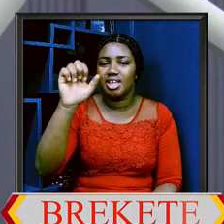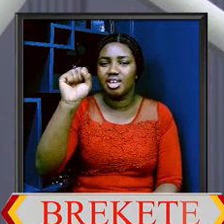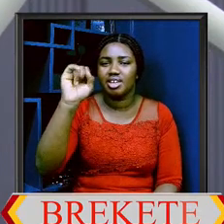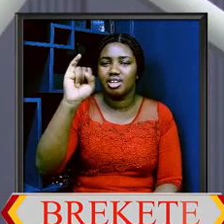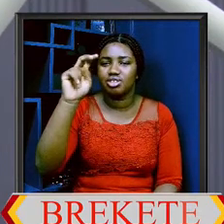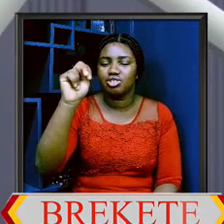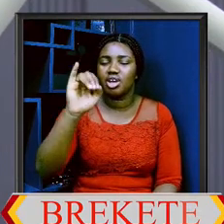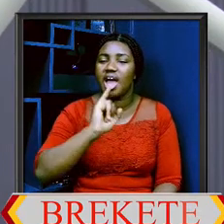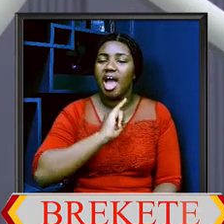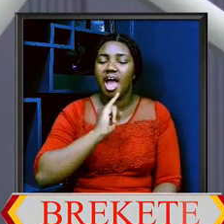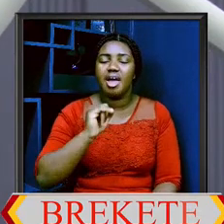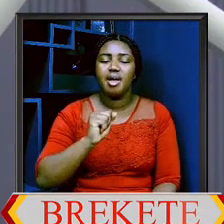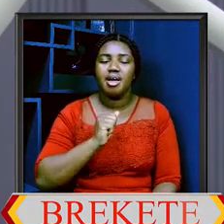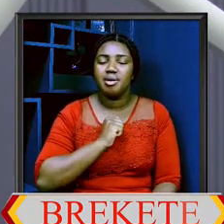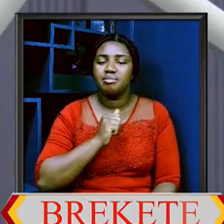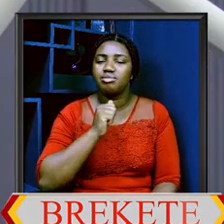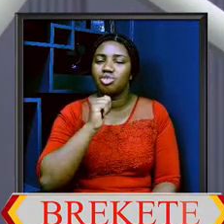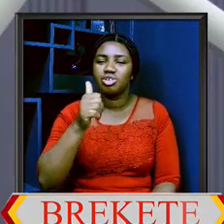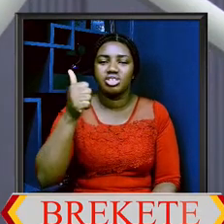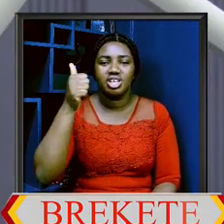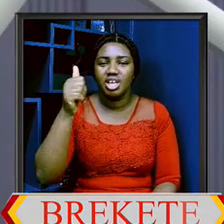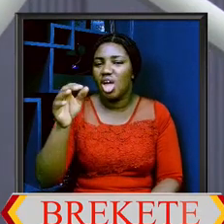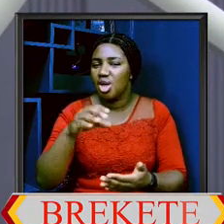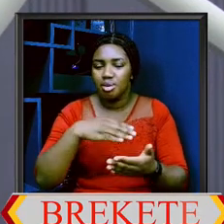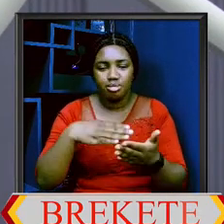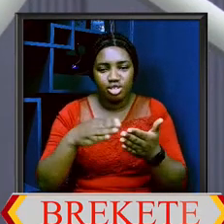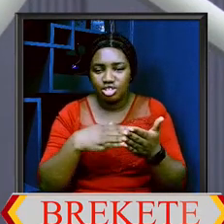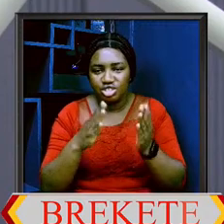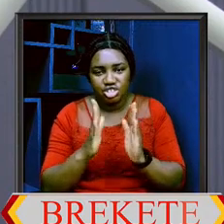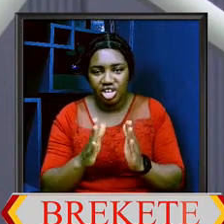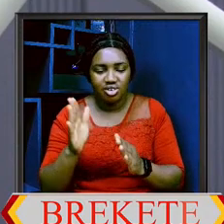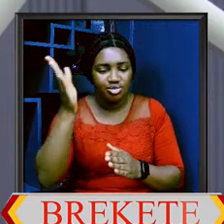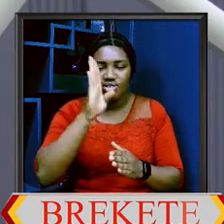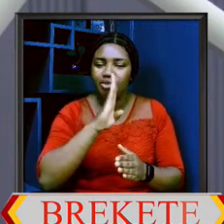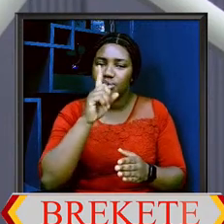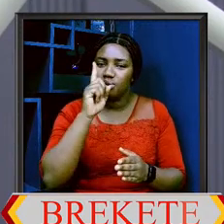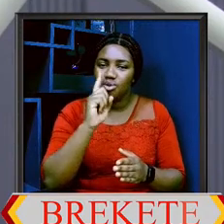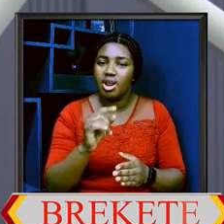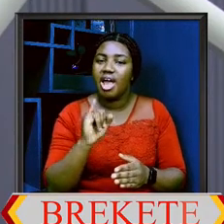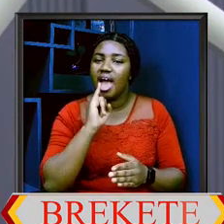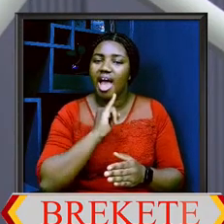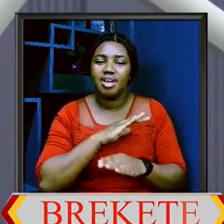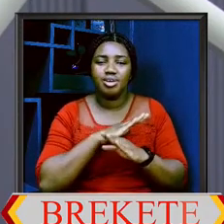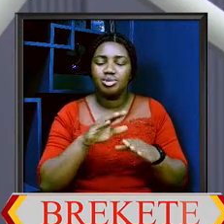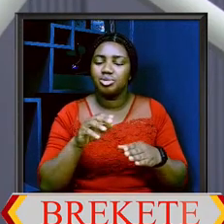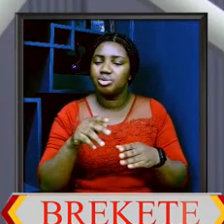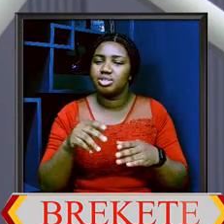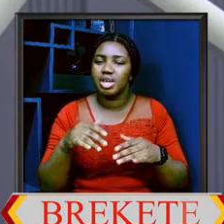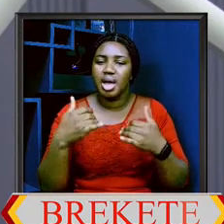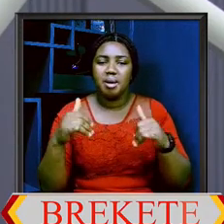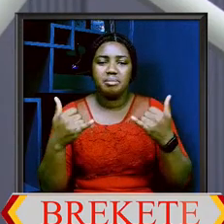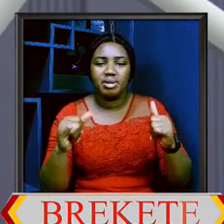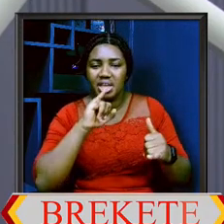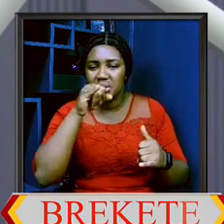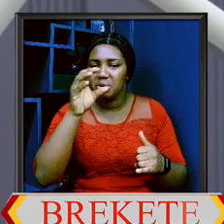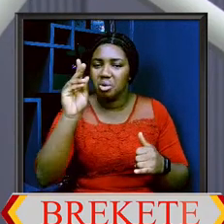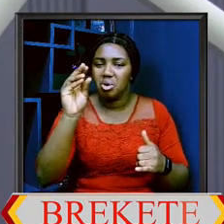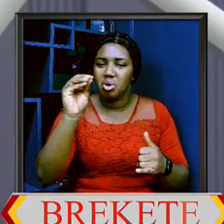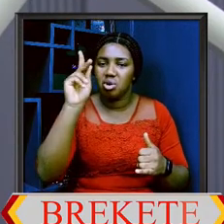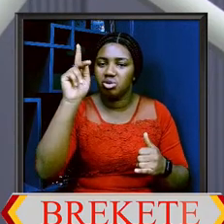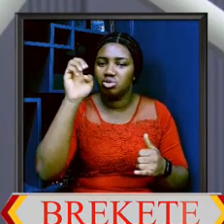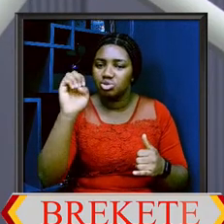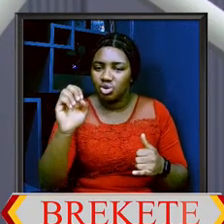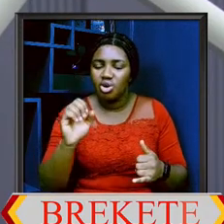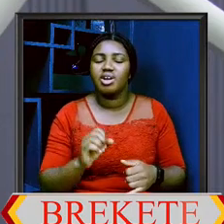one I'm not a comedian will never be one once in a while I inject humor into my style of